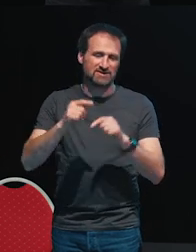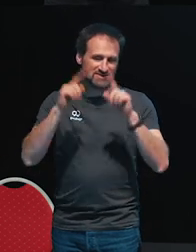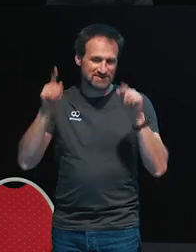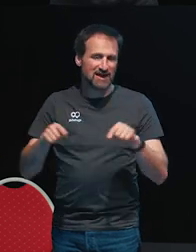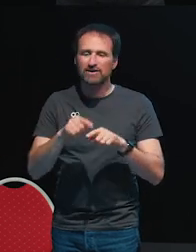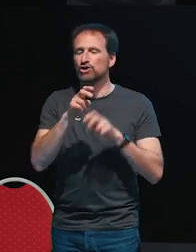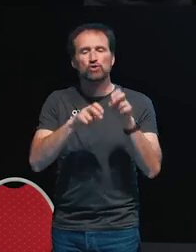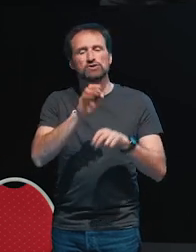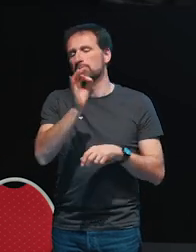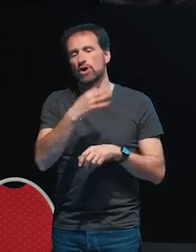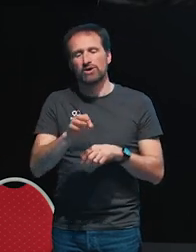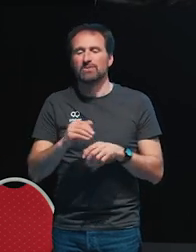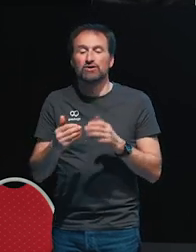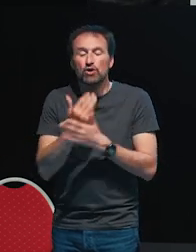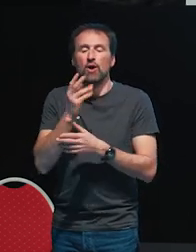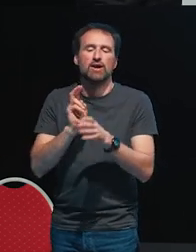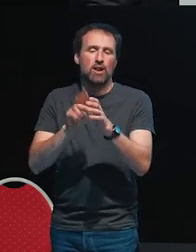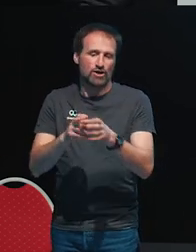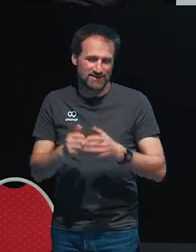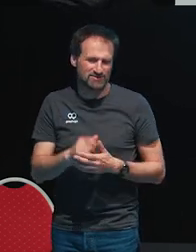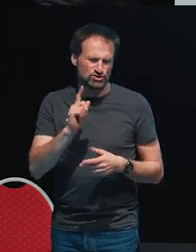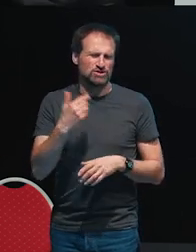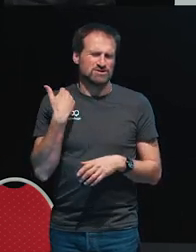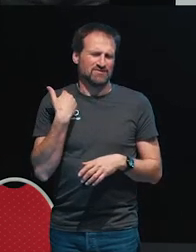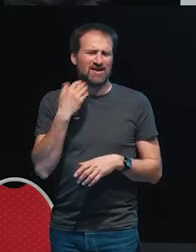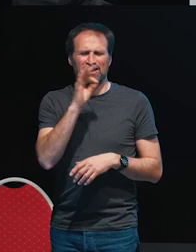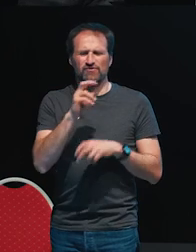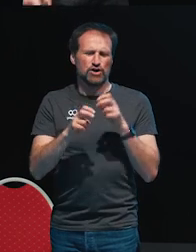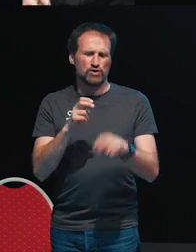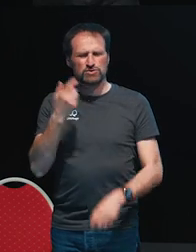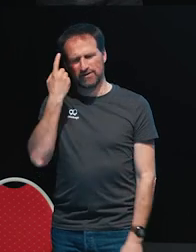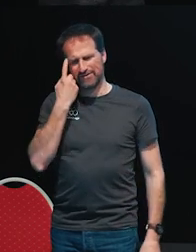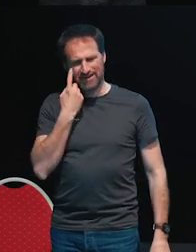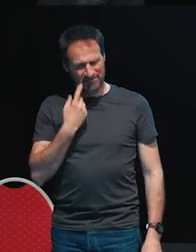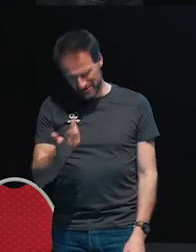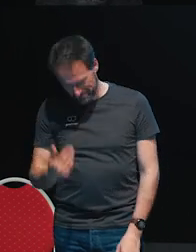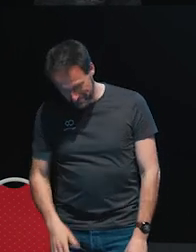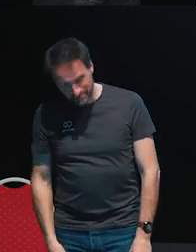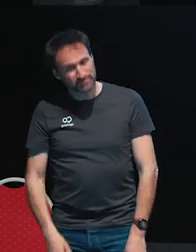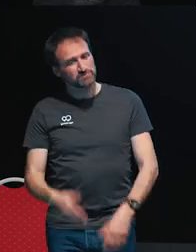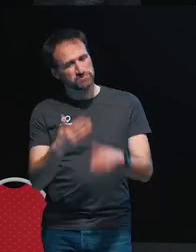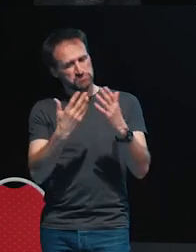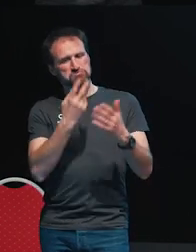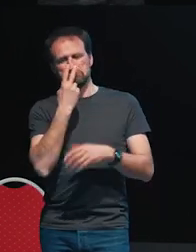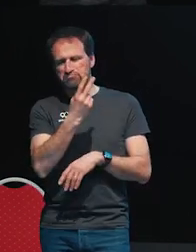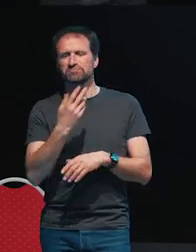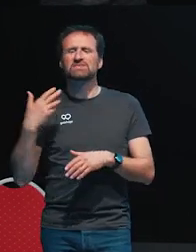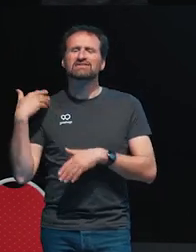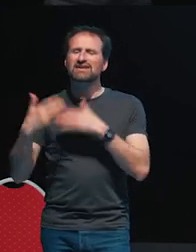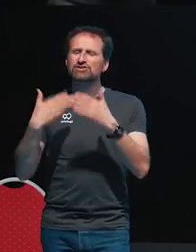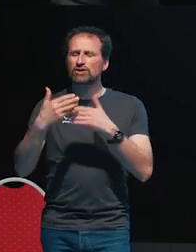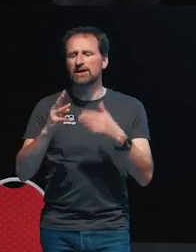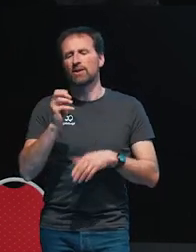to log in, because that would be very annoying. So we've seen how a traditional web app